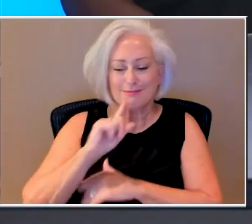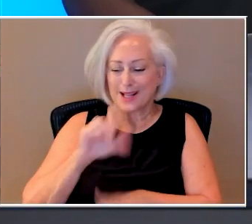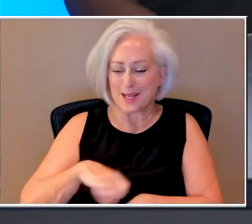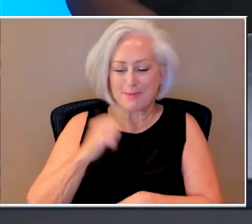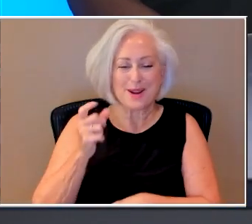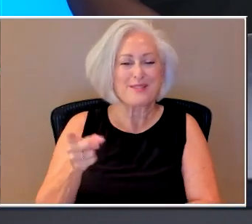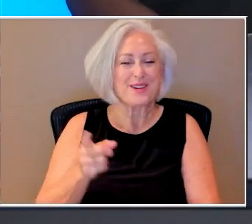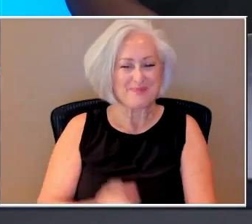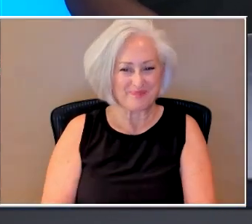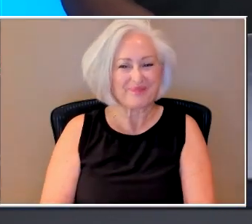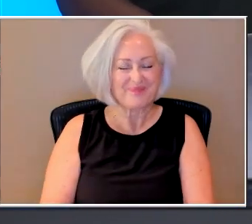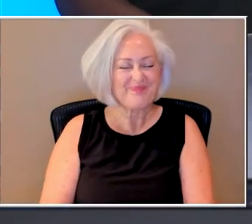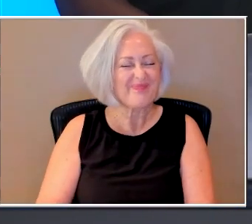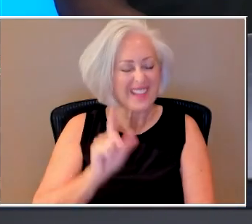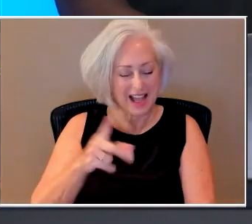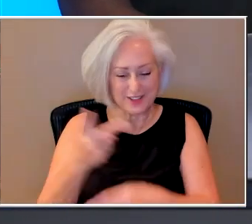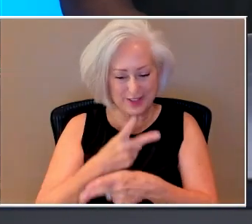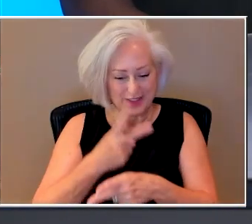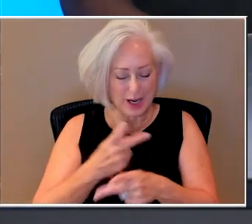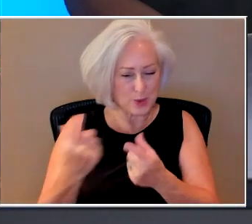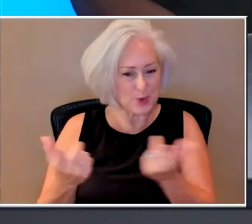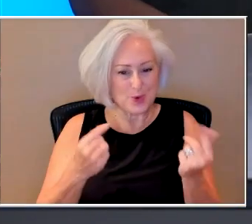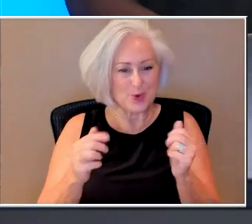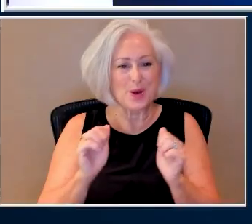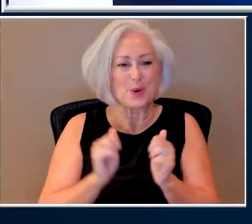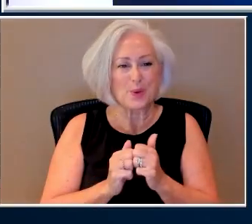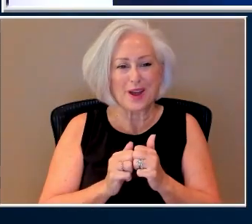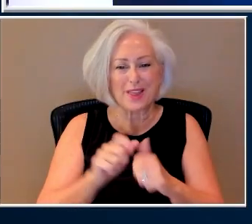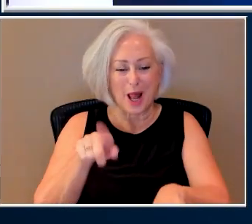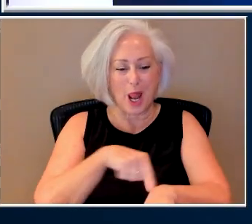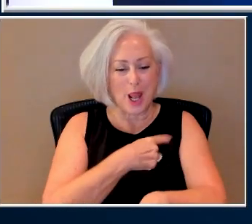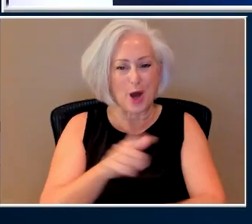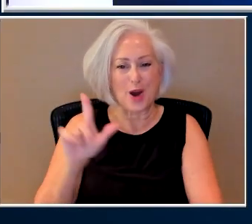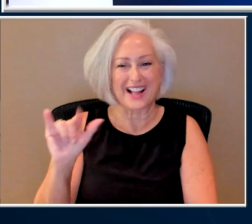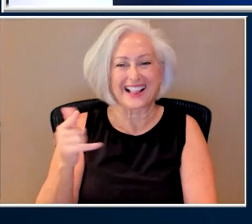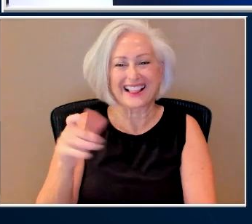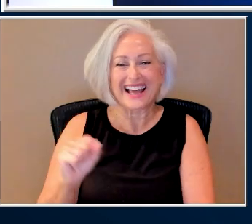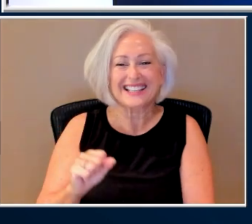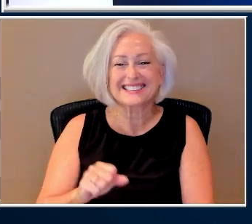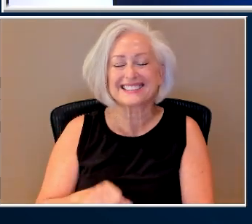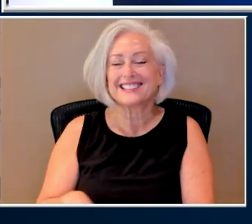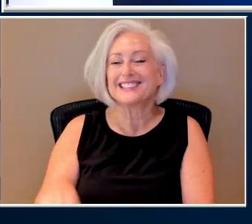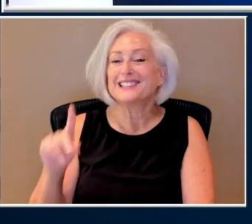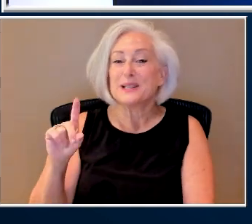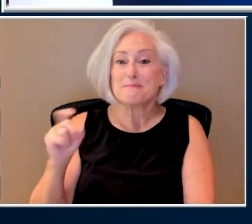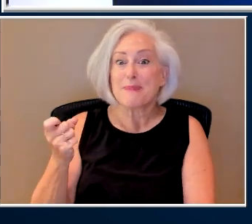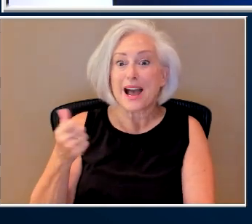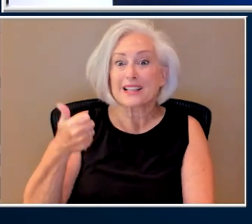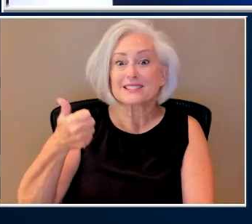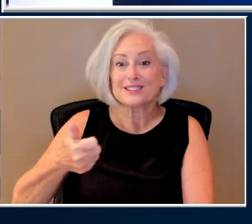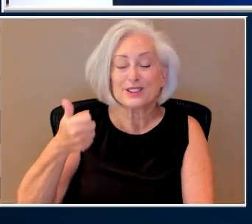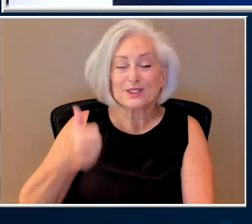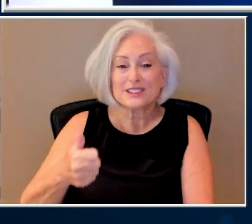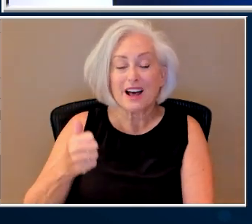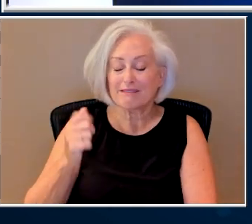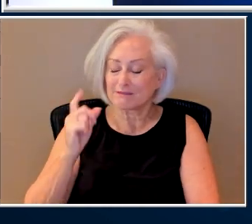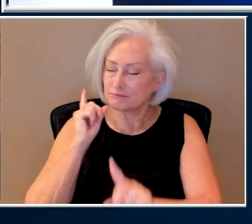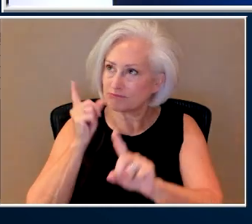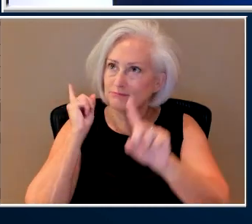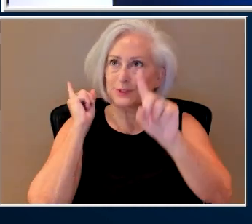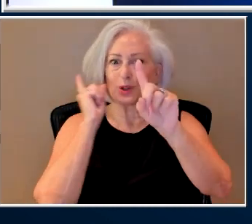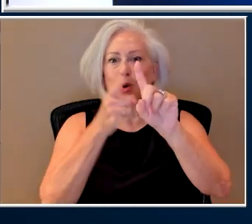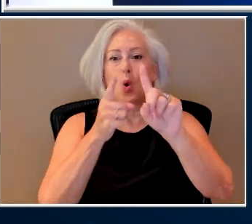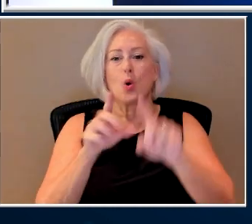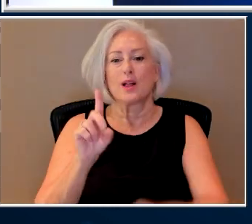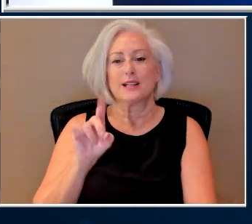to figure out what to do with those long limbs. Exactly. Well, let's talk about how far he's come, because Max, you've had this big goal ahead of you, a Division I